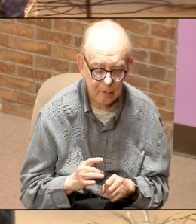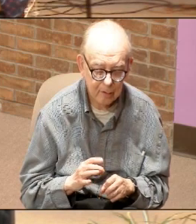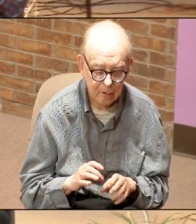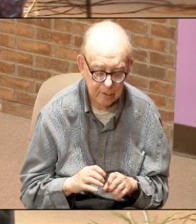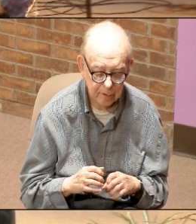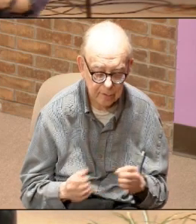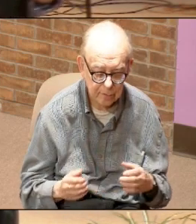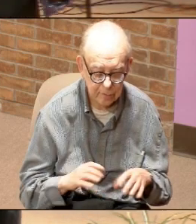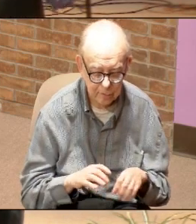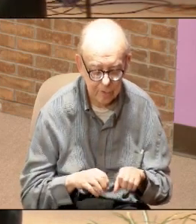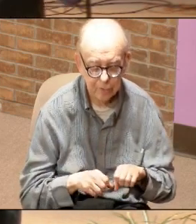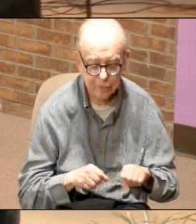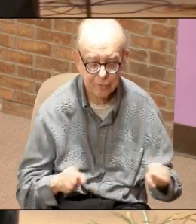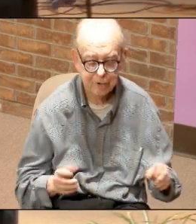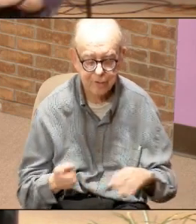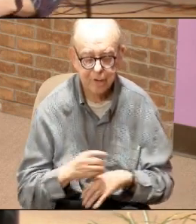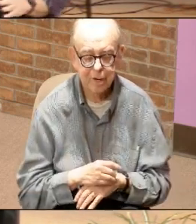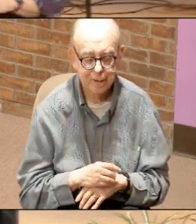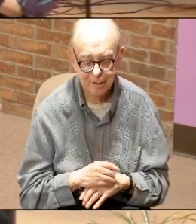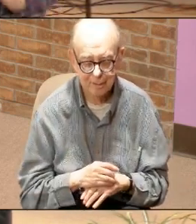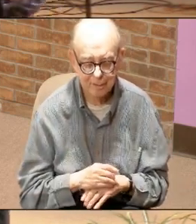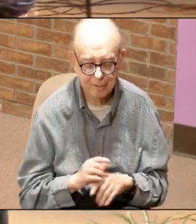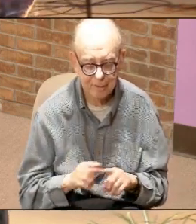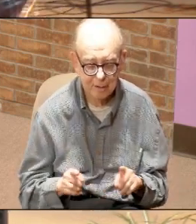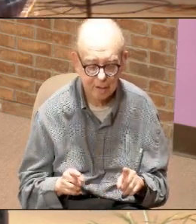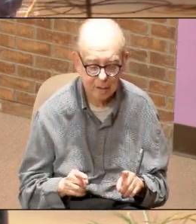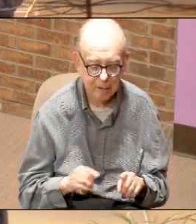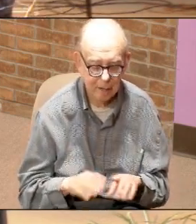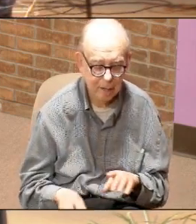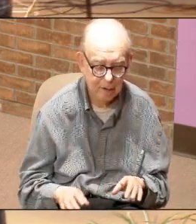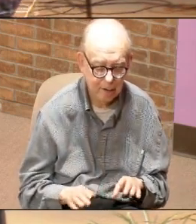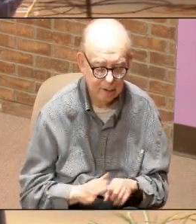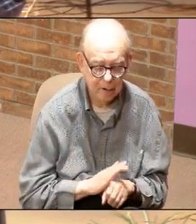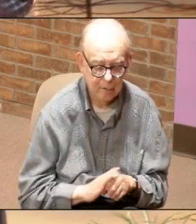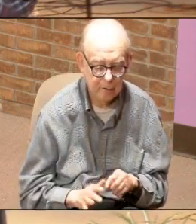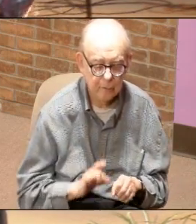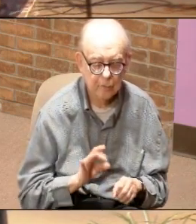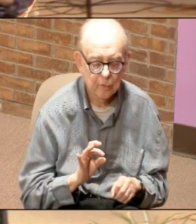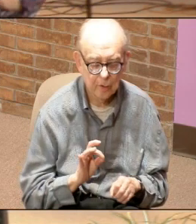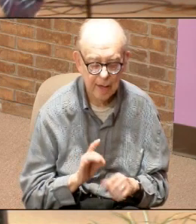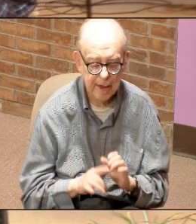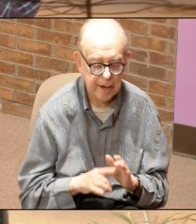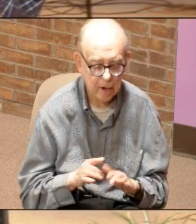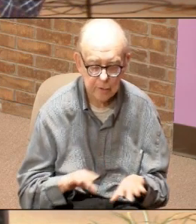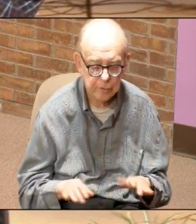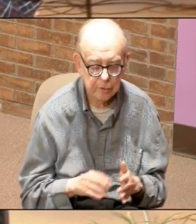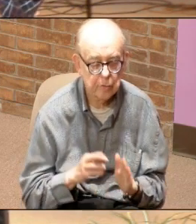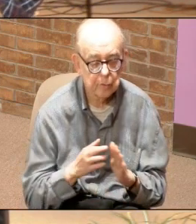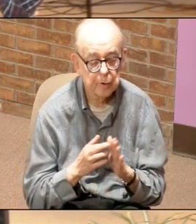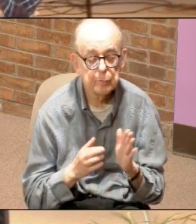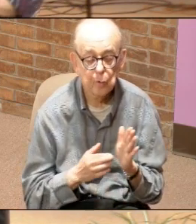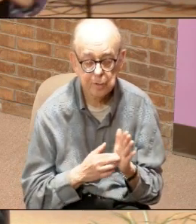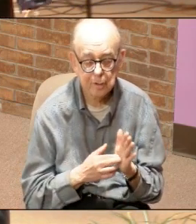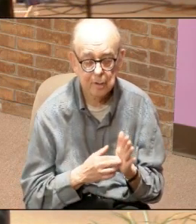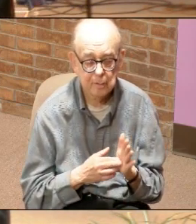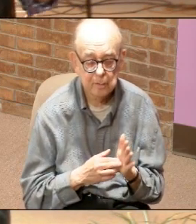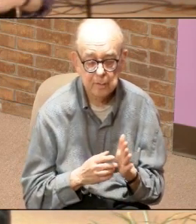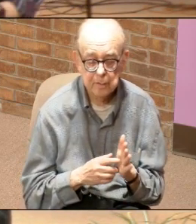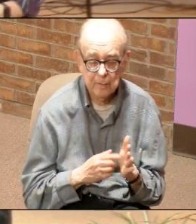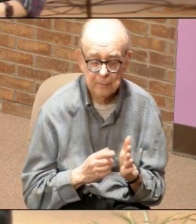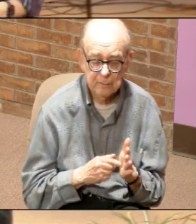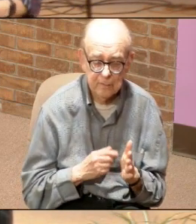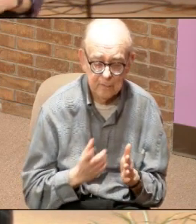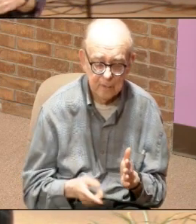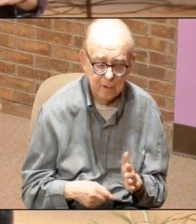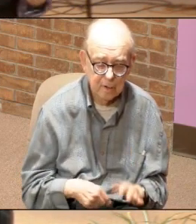stretched her day. No, but it does. It takes a full 8 hours to do this. Sometimes